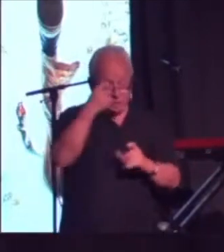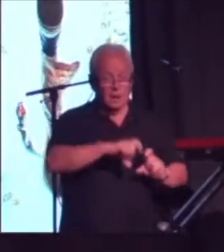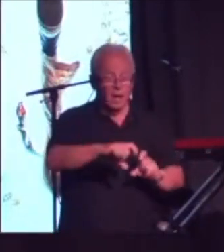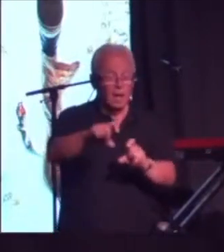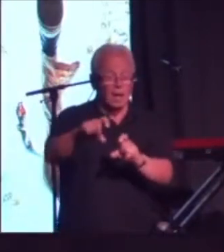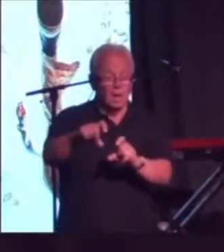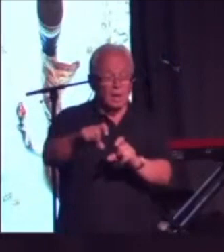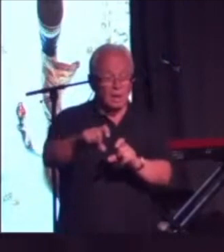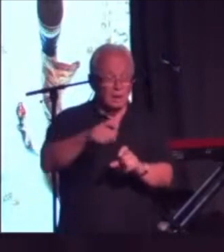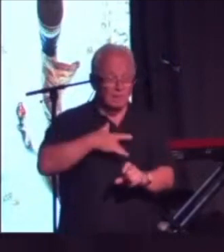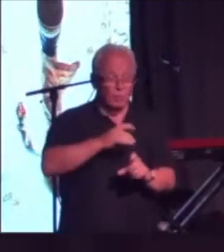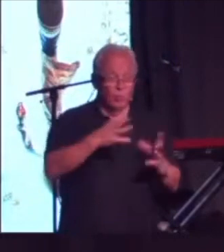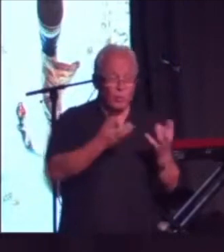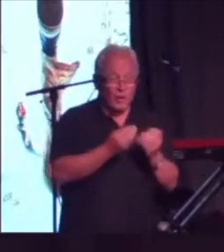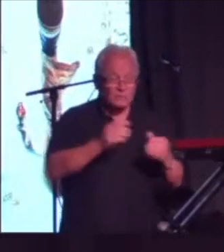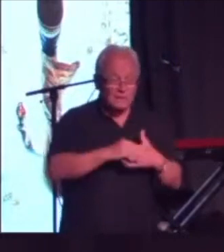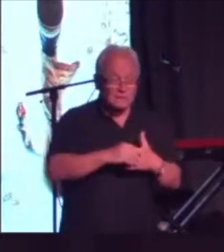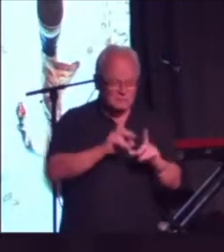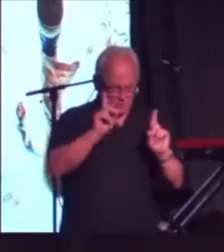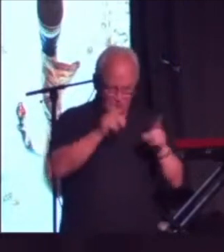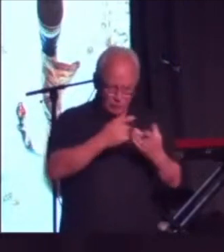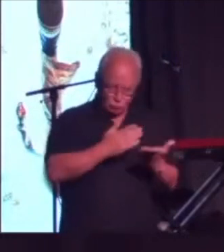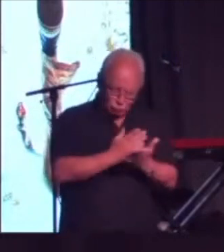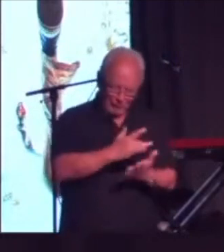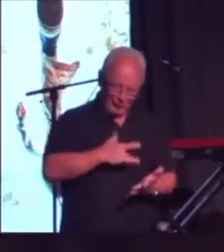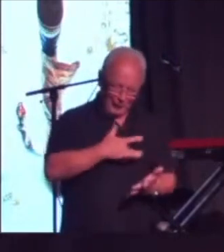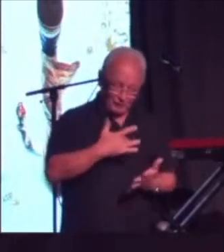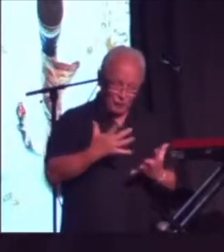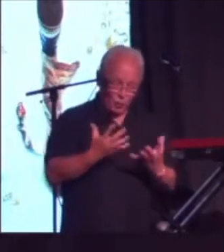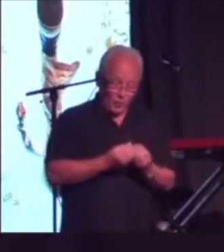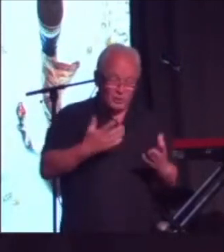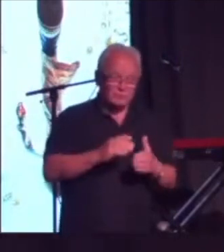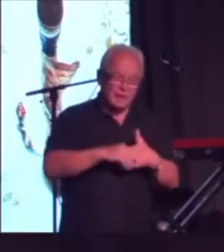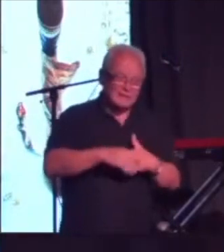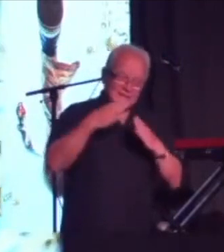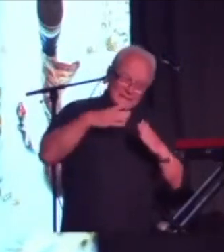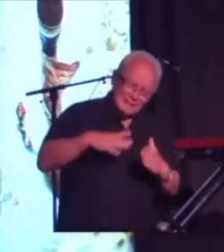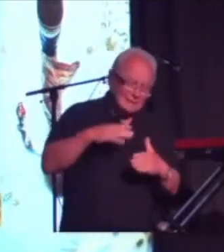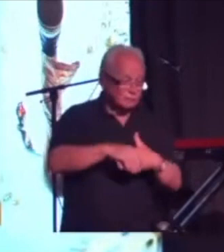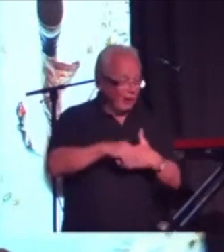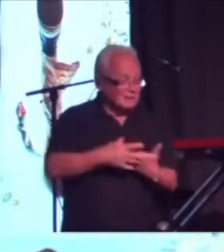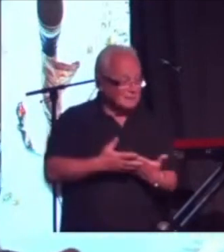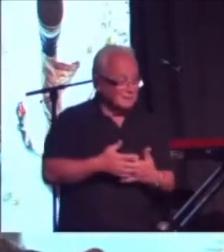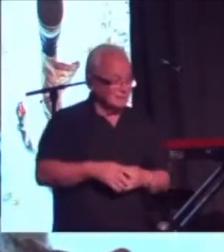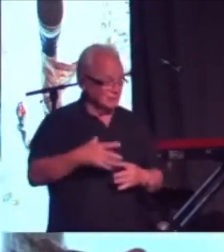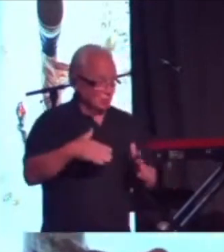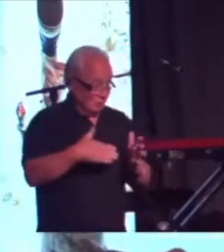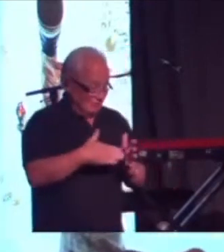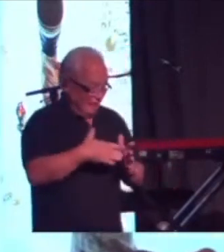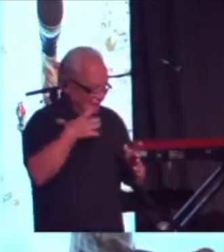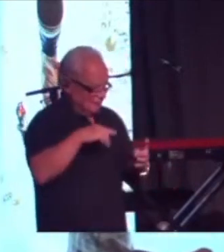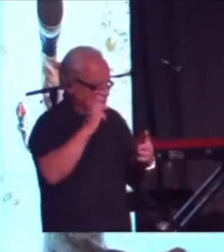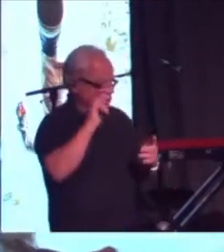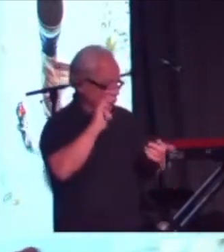You can survive without them, but you can't truly live without them. And so I wanted to do this message actually today and change the order around a bit, because in a few